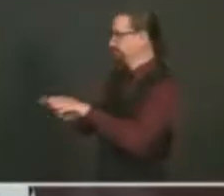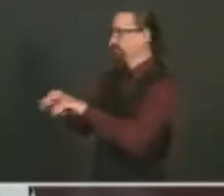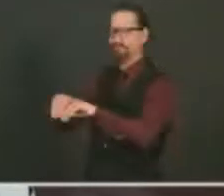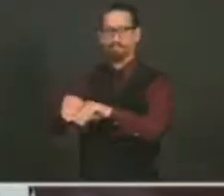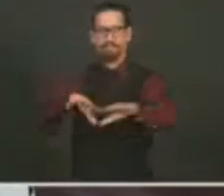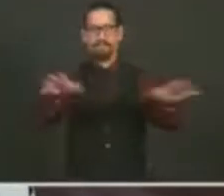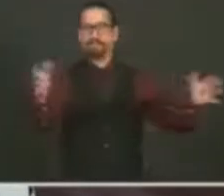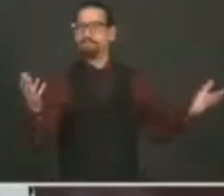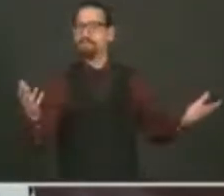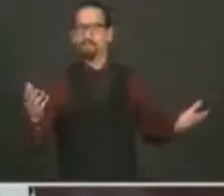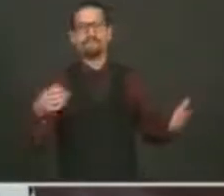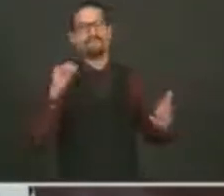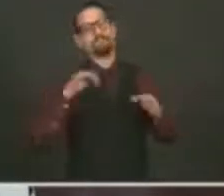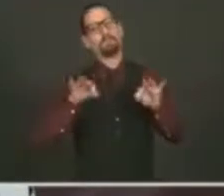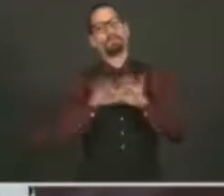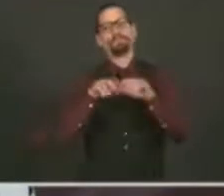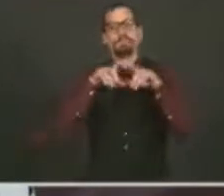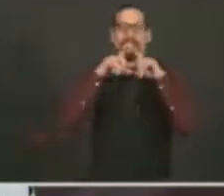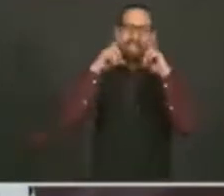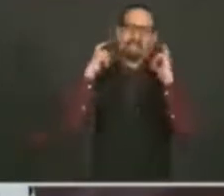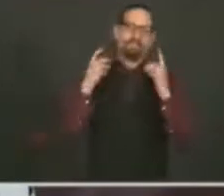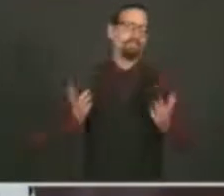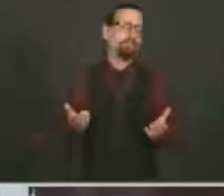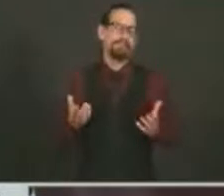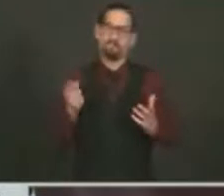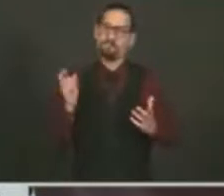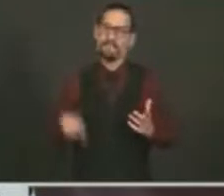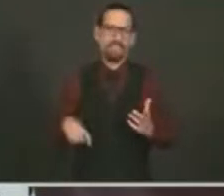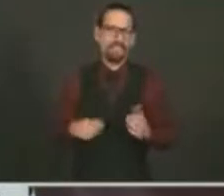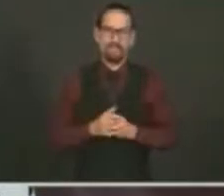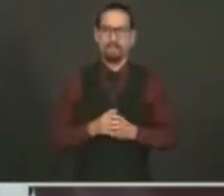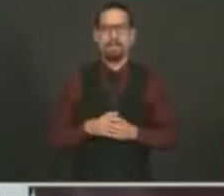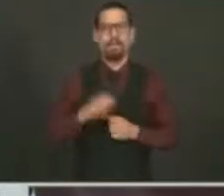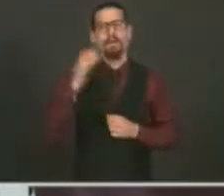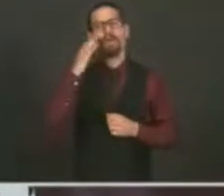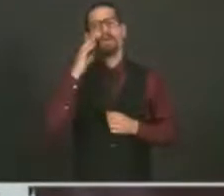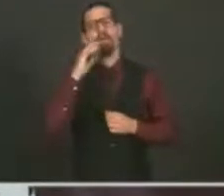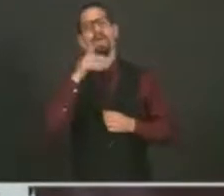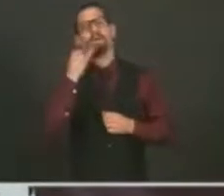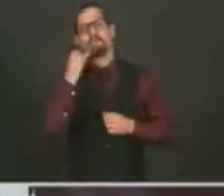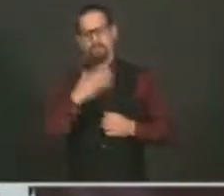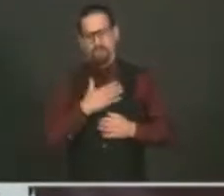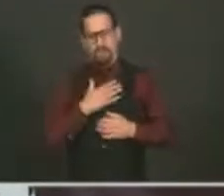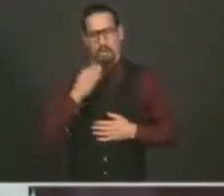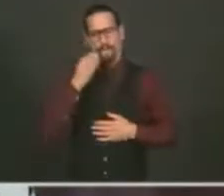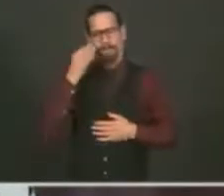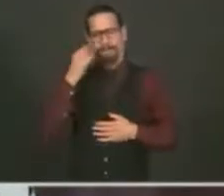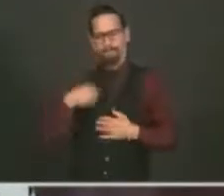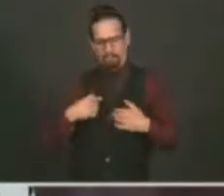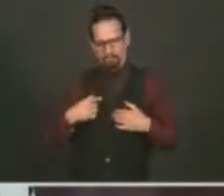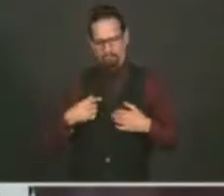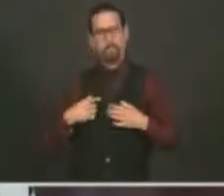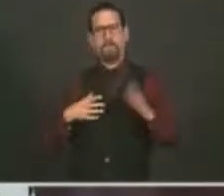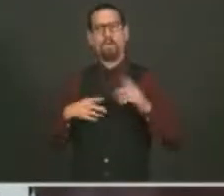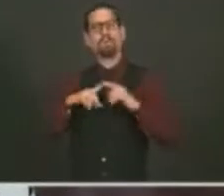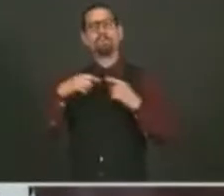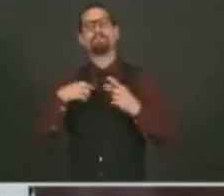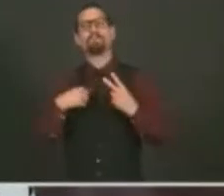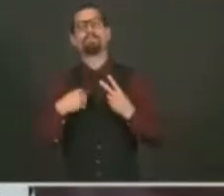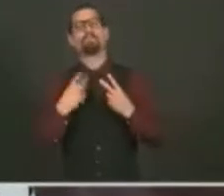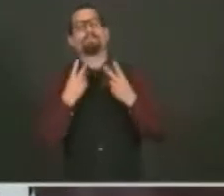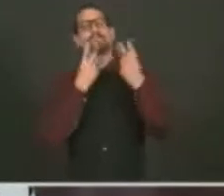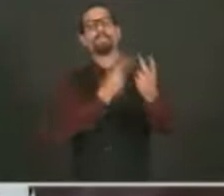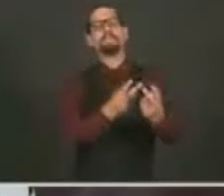your mask in those settings. Even if it's someone outside of your household that you see every day or on a